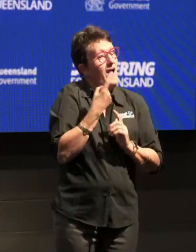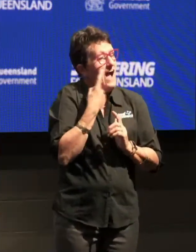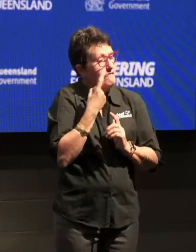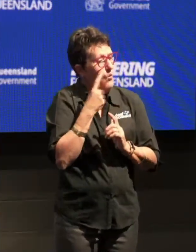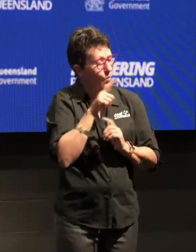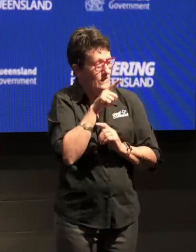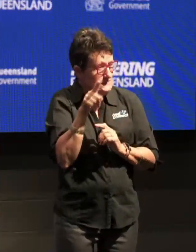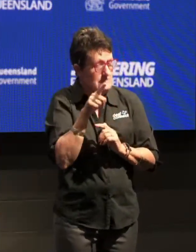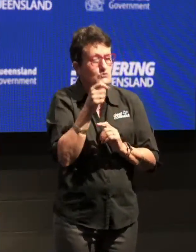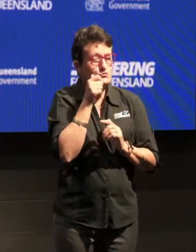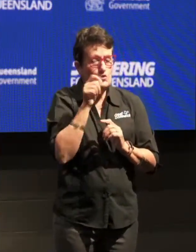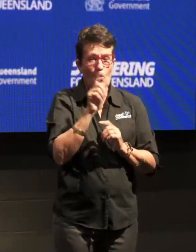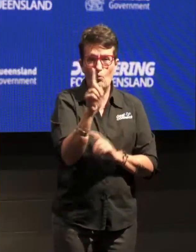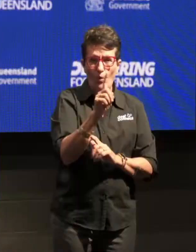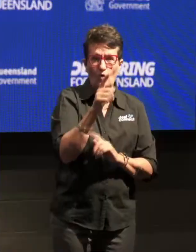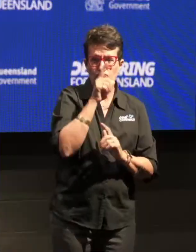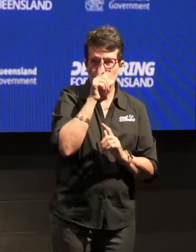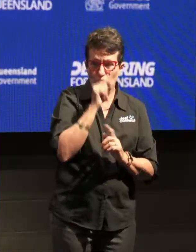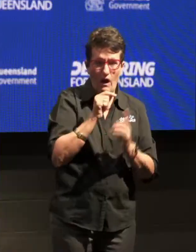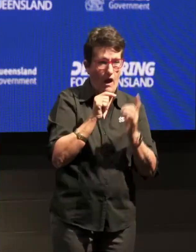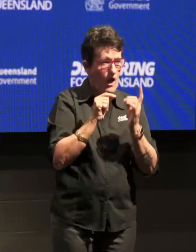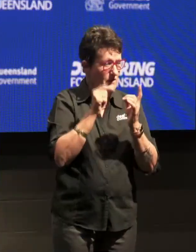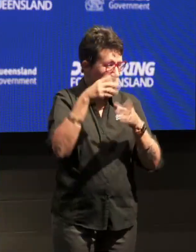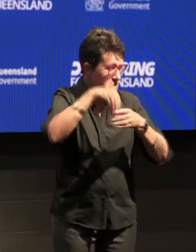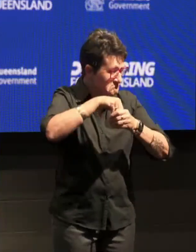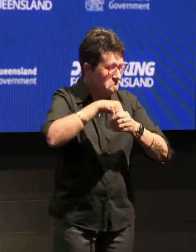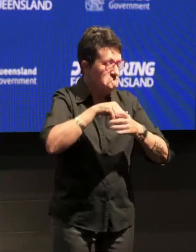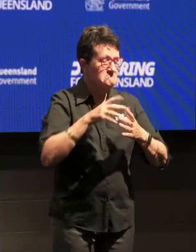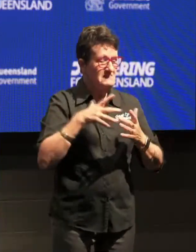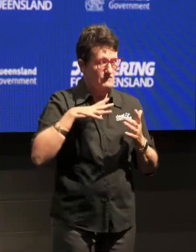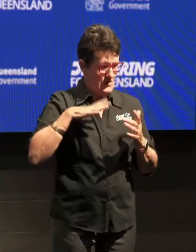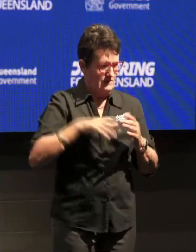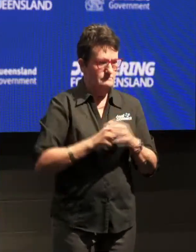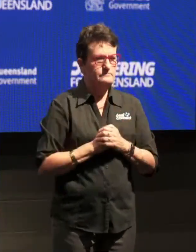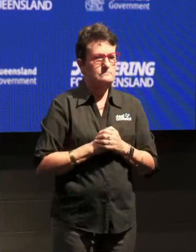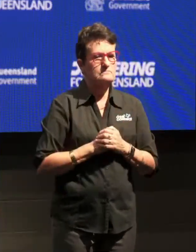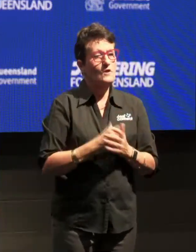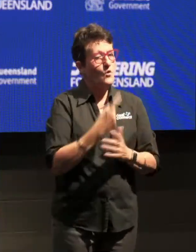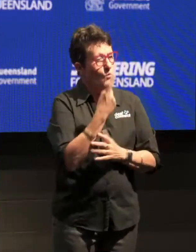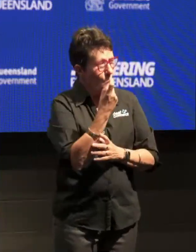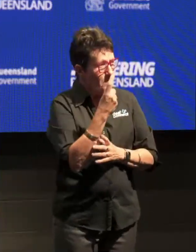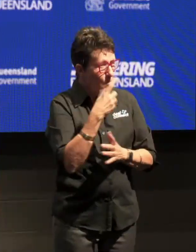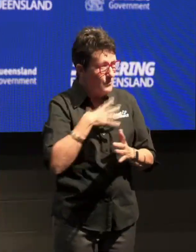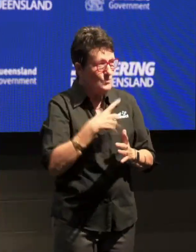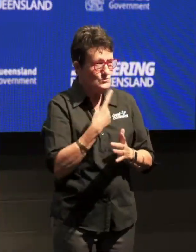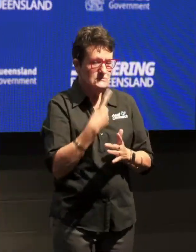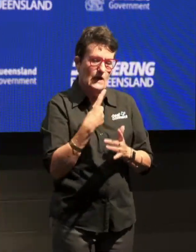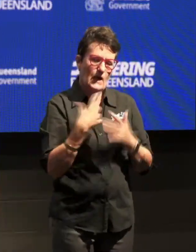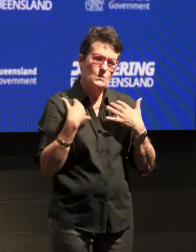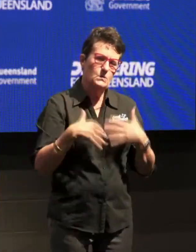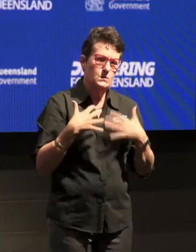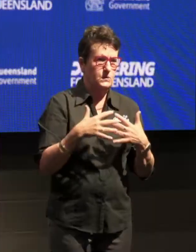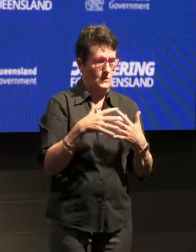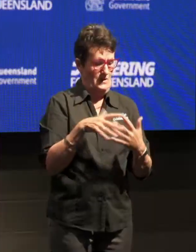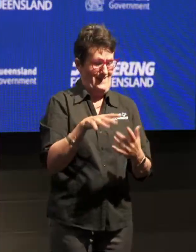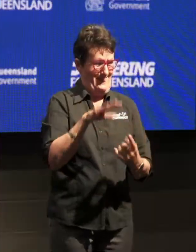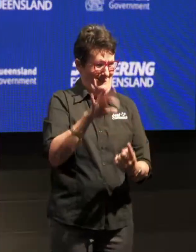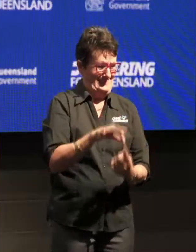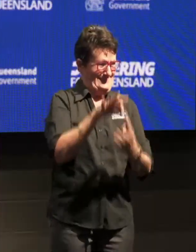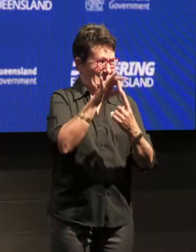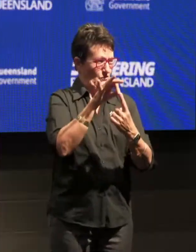and make sure that they know what eligibility is there. I just want to, one more time, just stress the single point of truth is